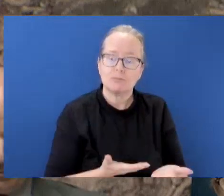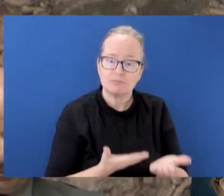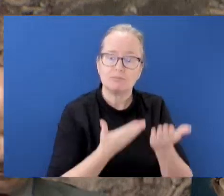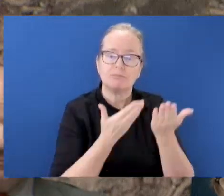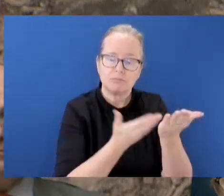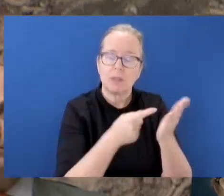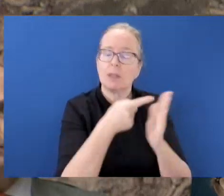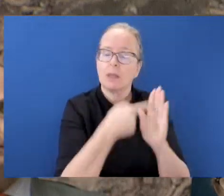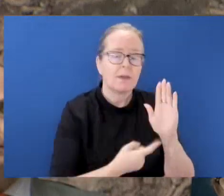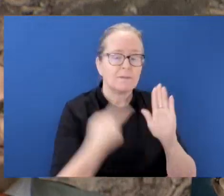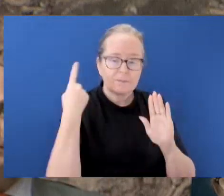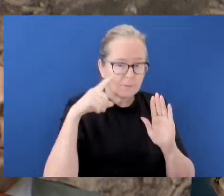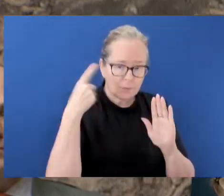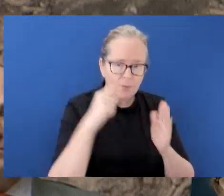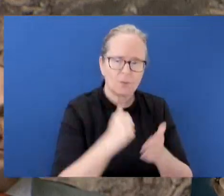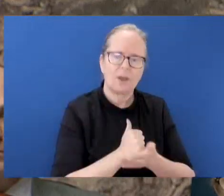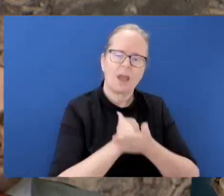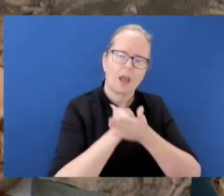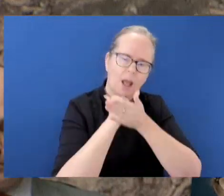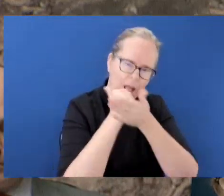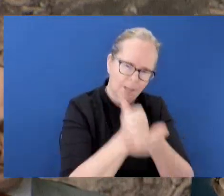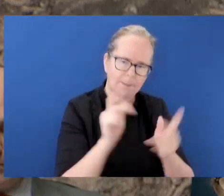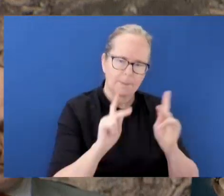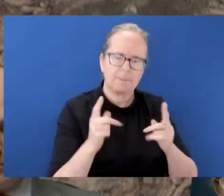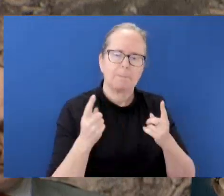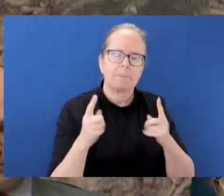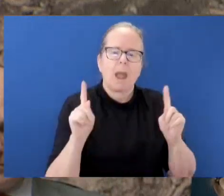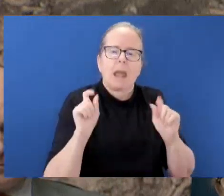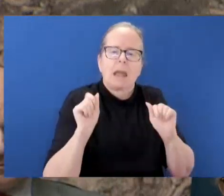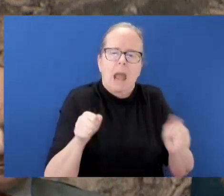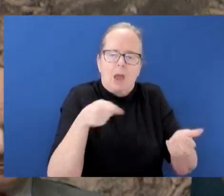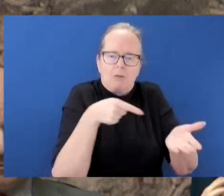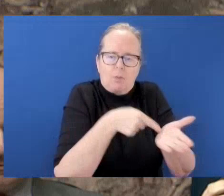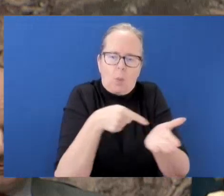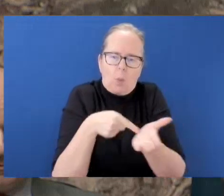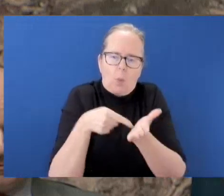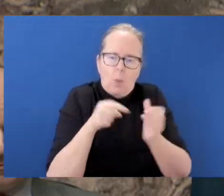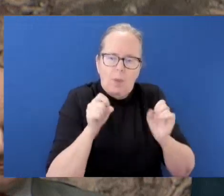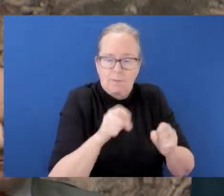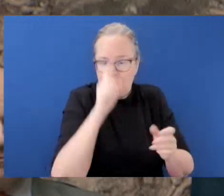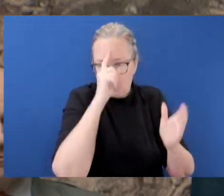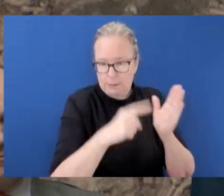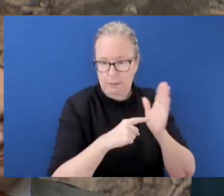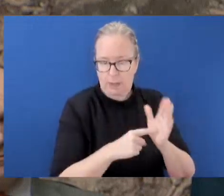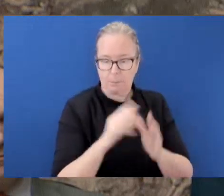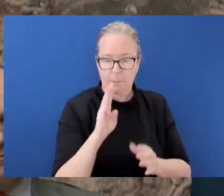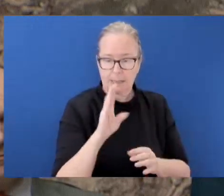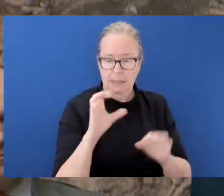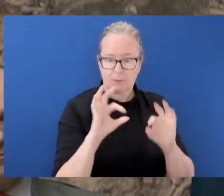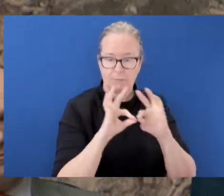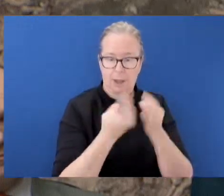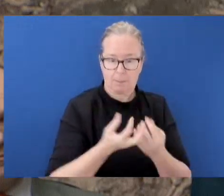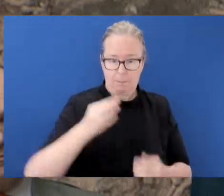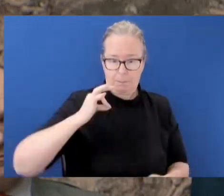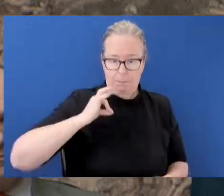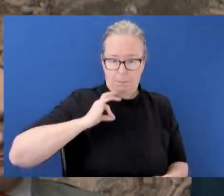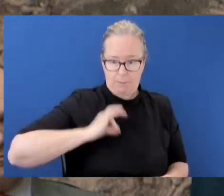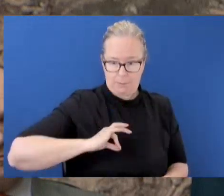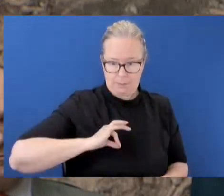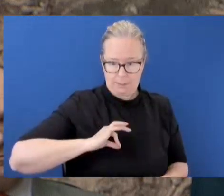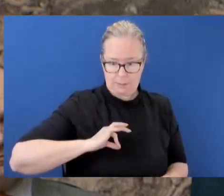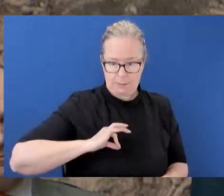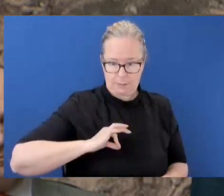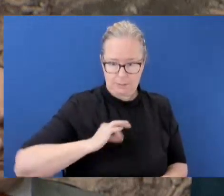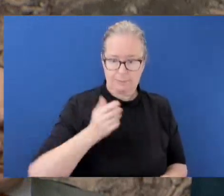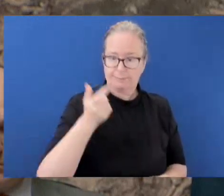This budget, I mean, let's just start with the BC Family Benefit. The BC Family Benefit has been an ongoing support to